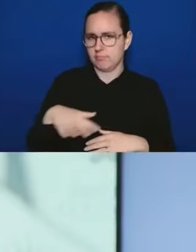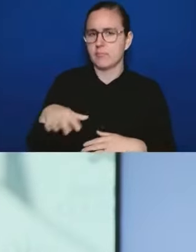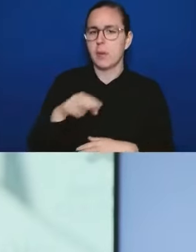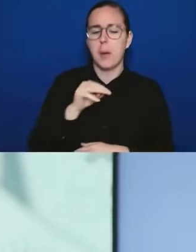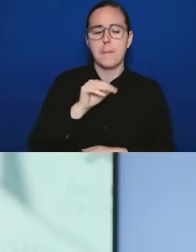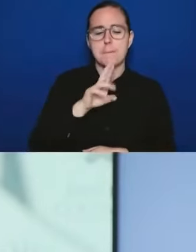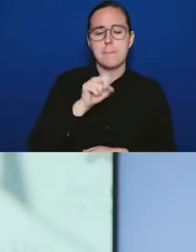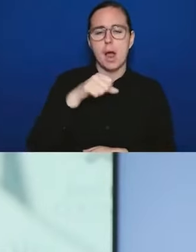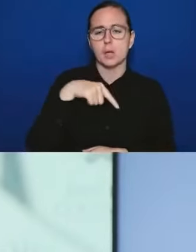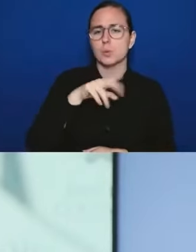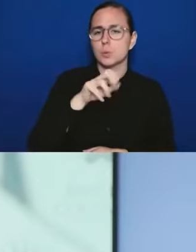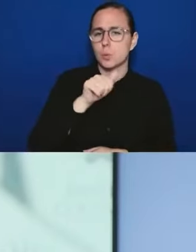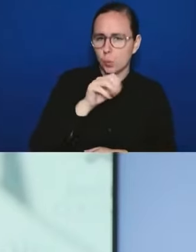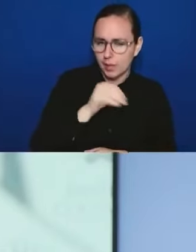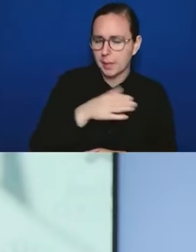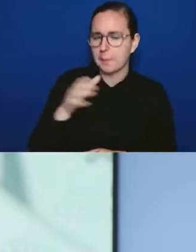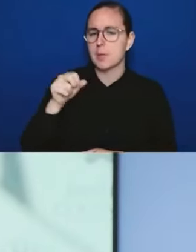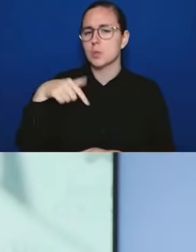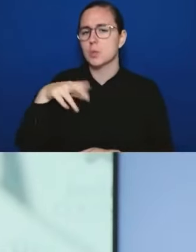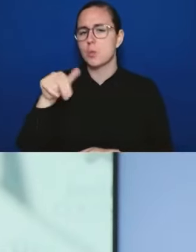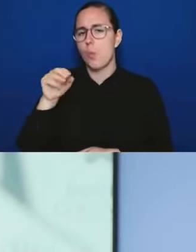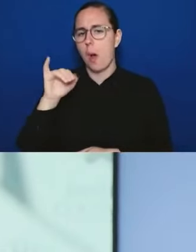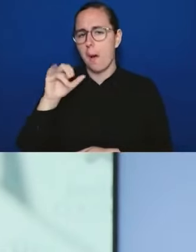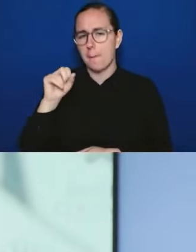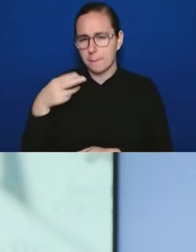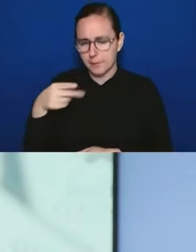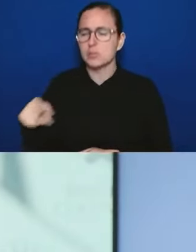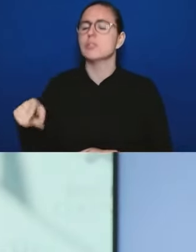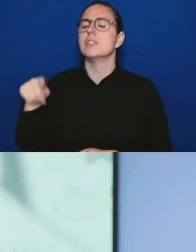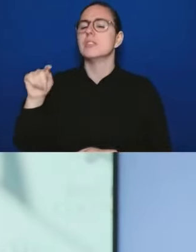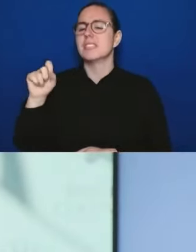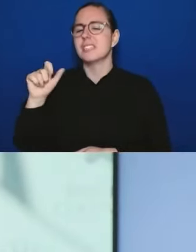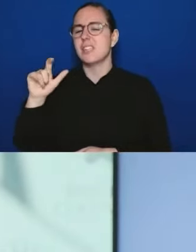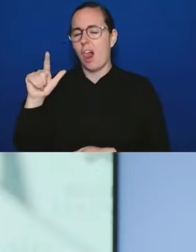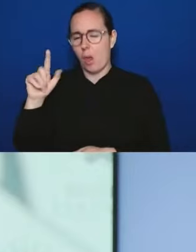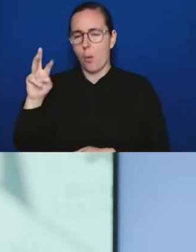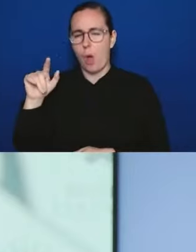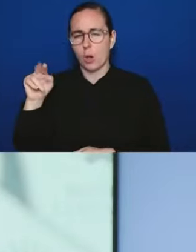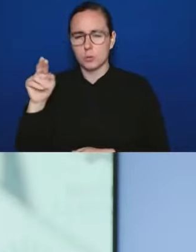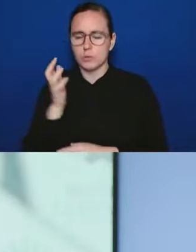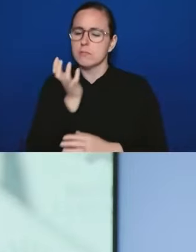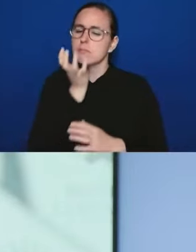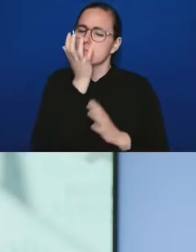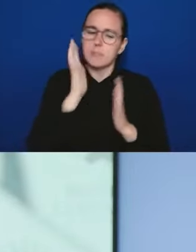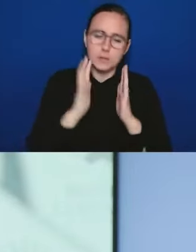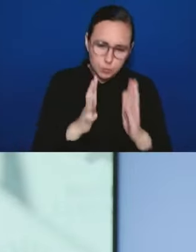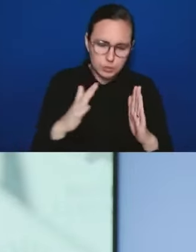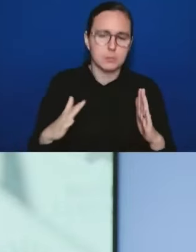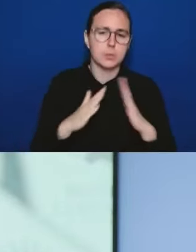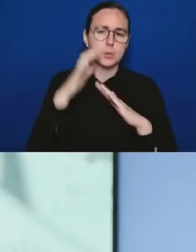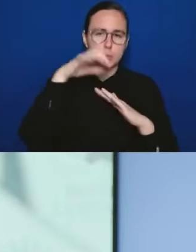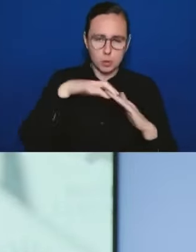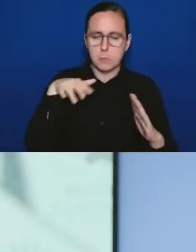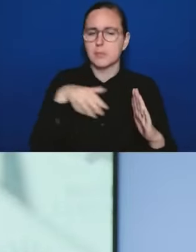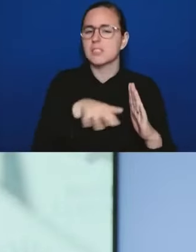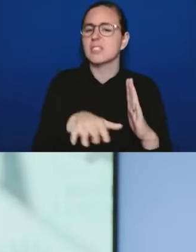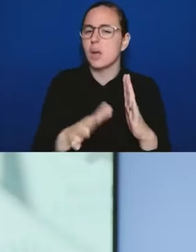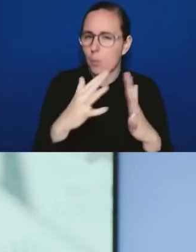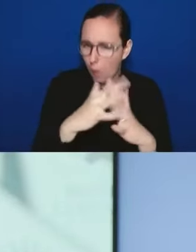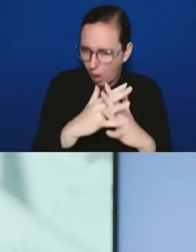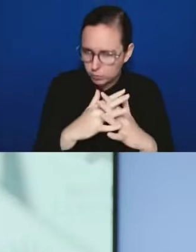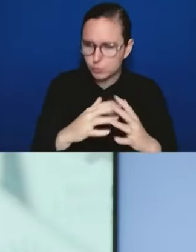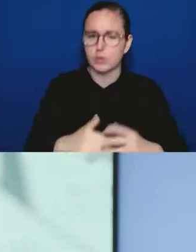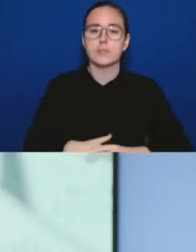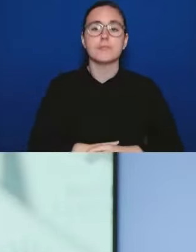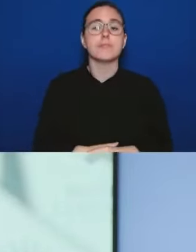have in previous years, in 2020 and 2021, the Ministry of Health, Provincial Health, Public Health,